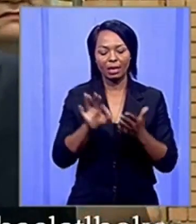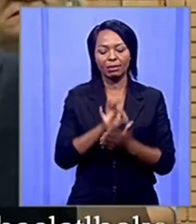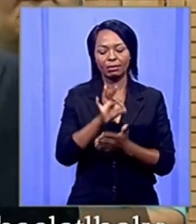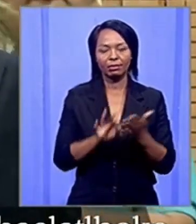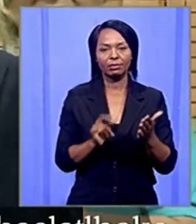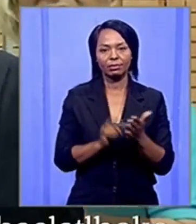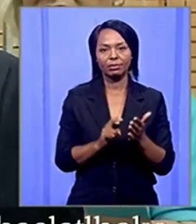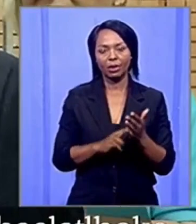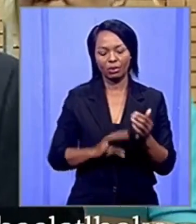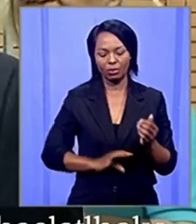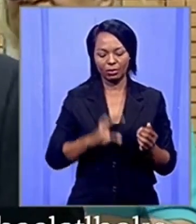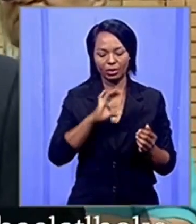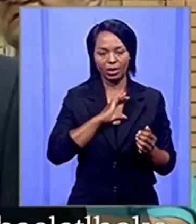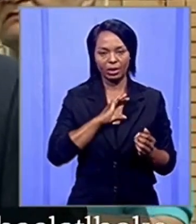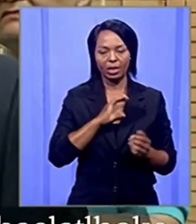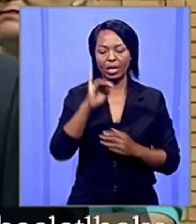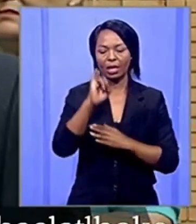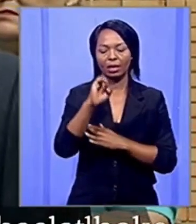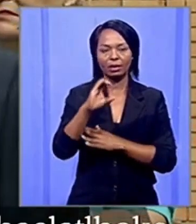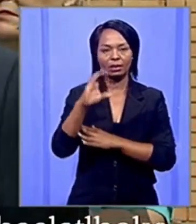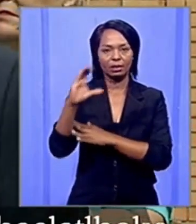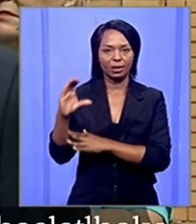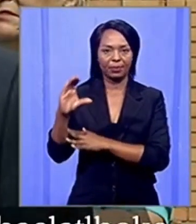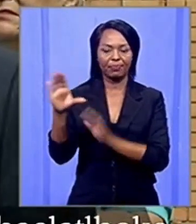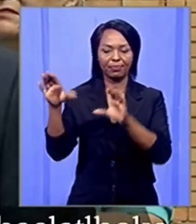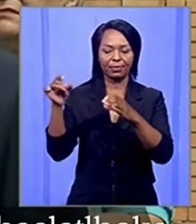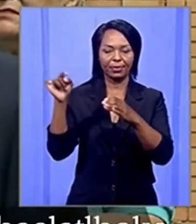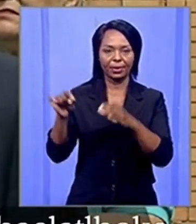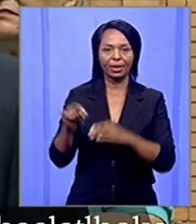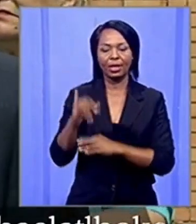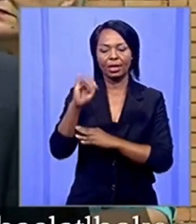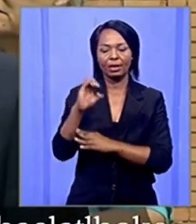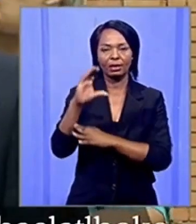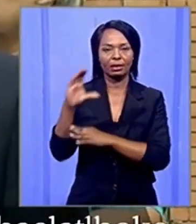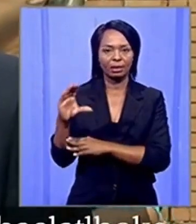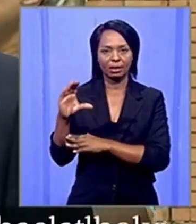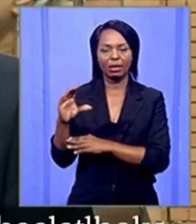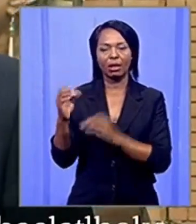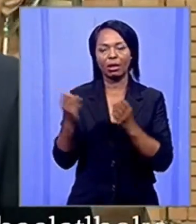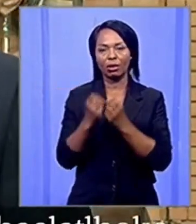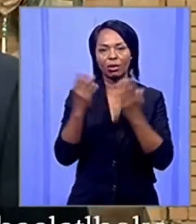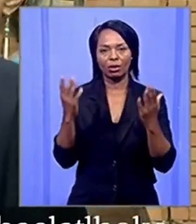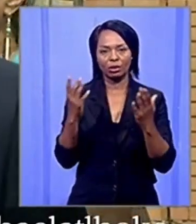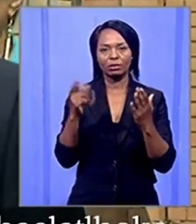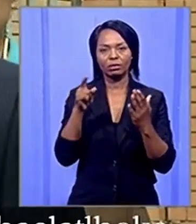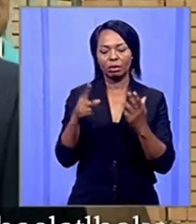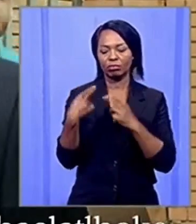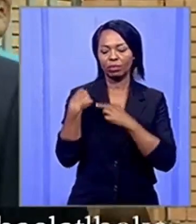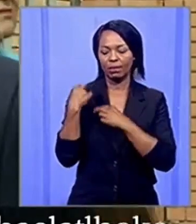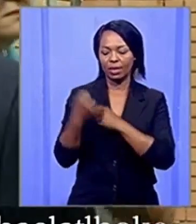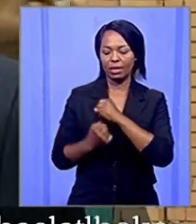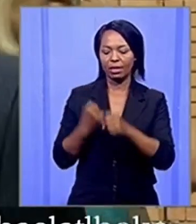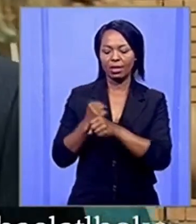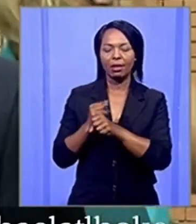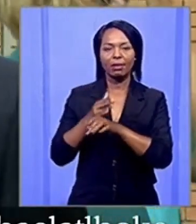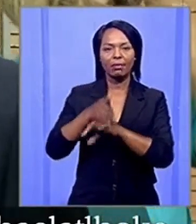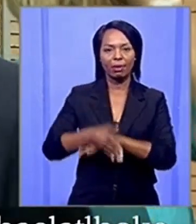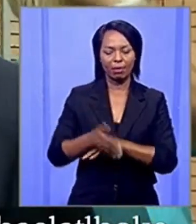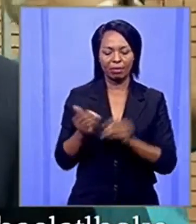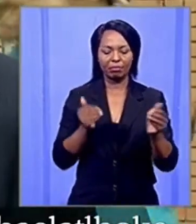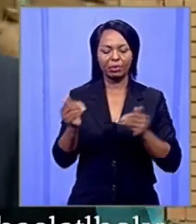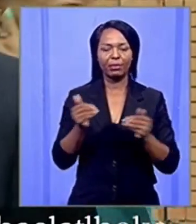full confidence to IEC. IEC have ran elections for many years, both